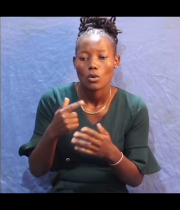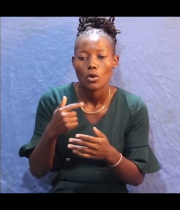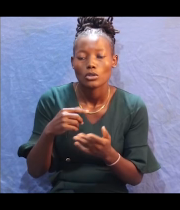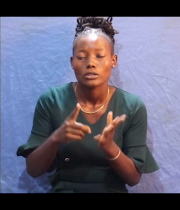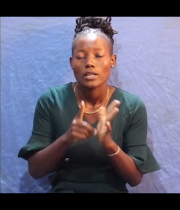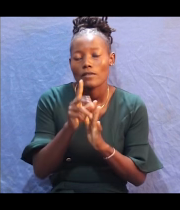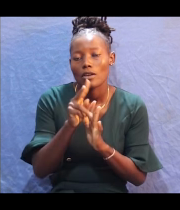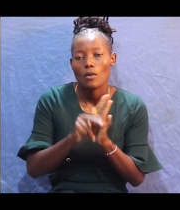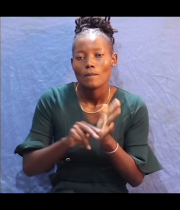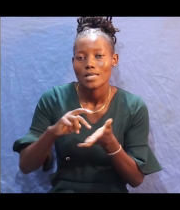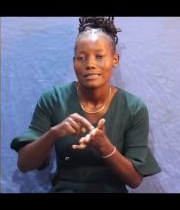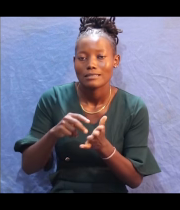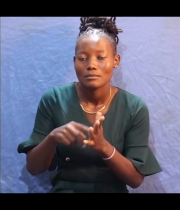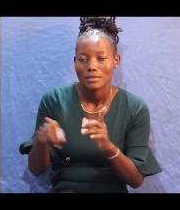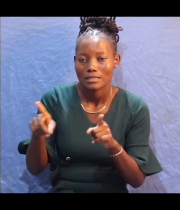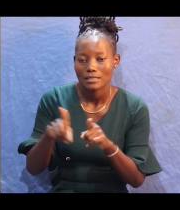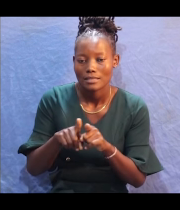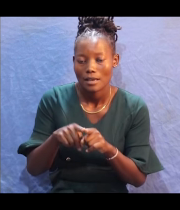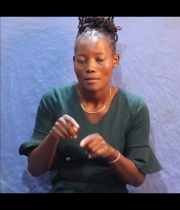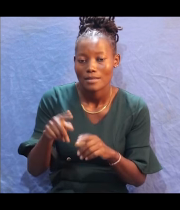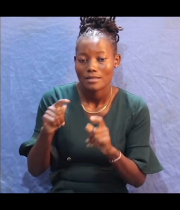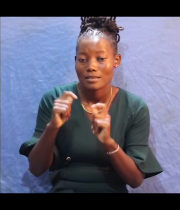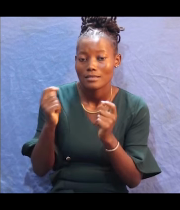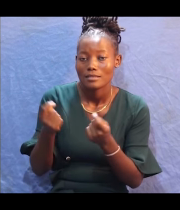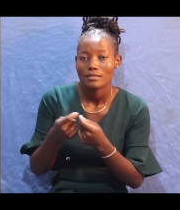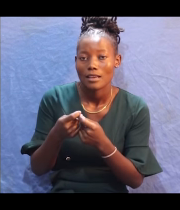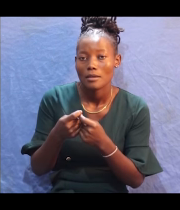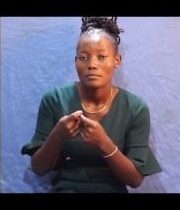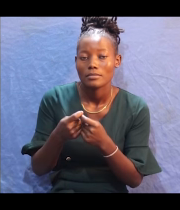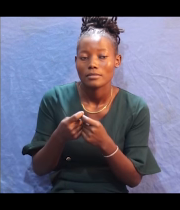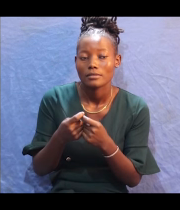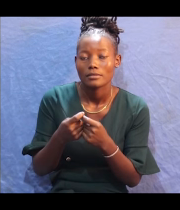mean? And this kind of a